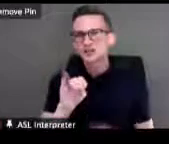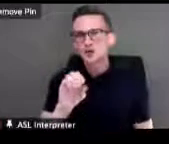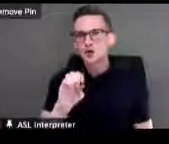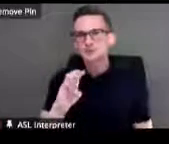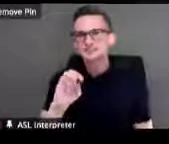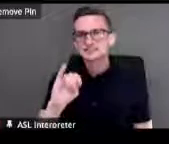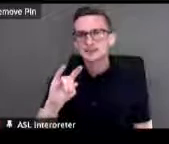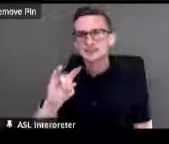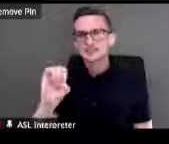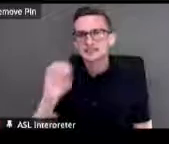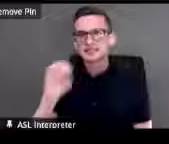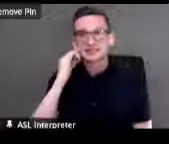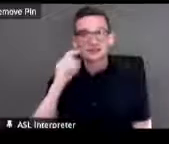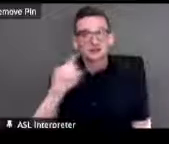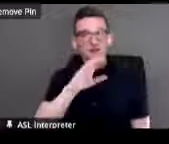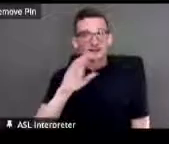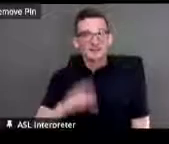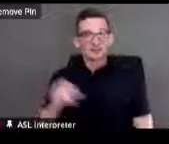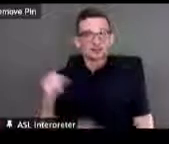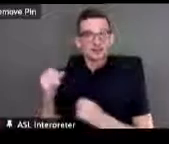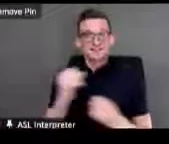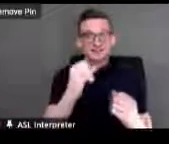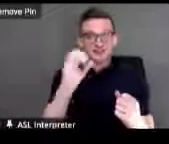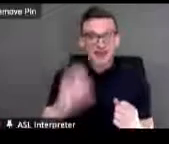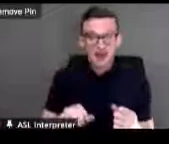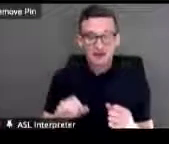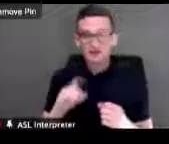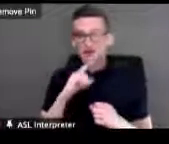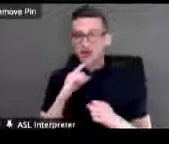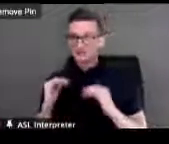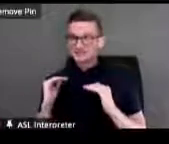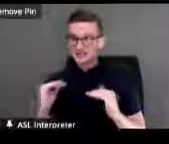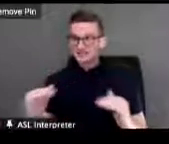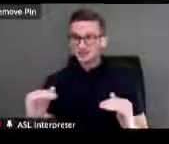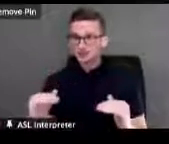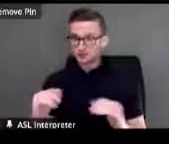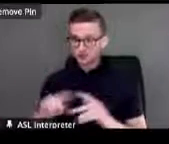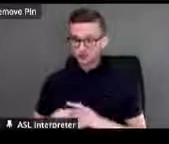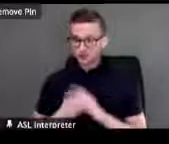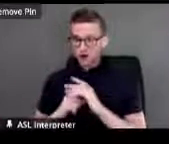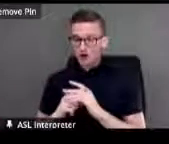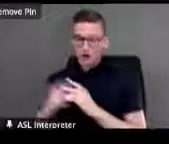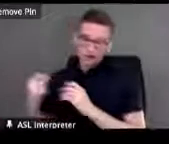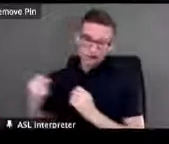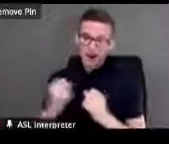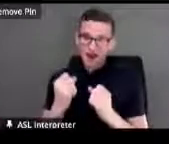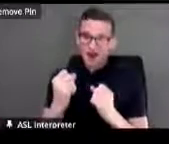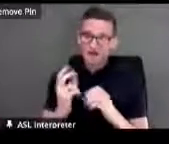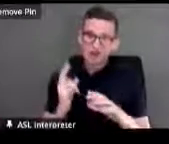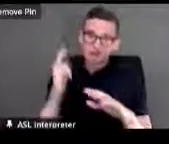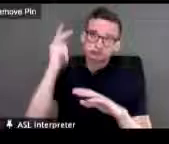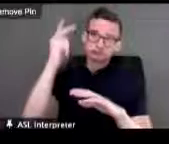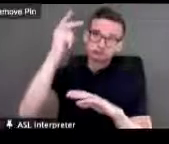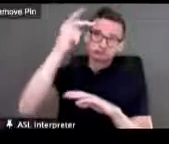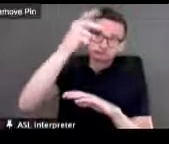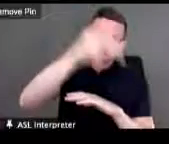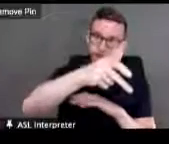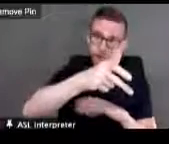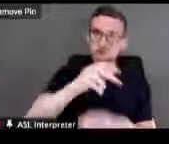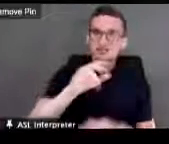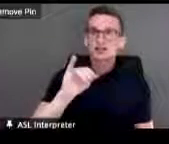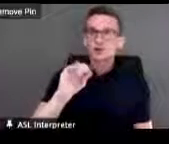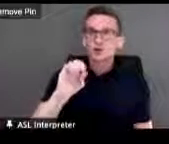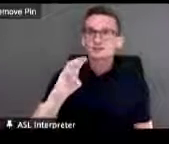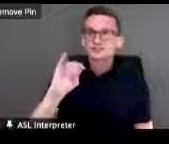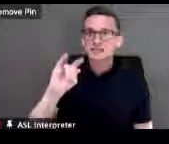desert floor up and over into Yosemite, it's a very, very fun to do,